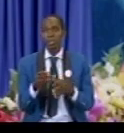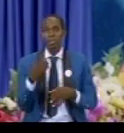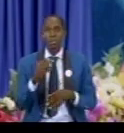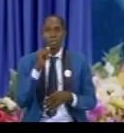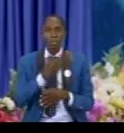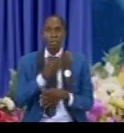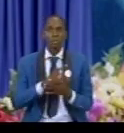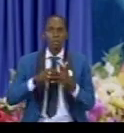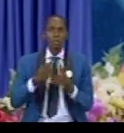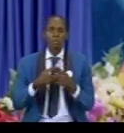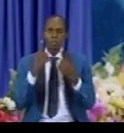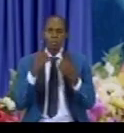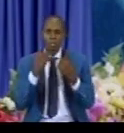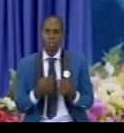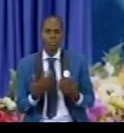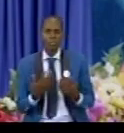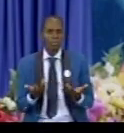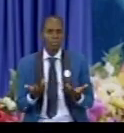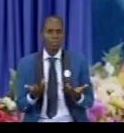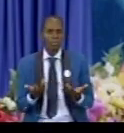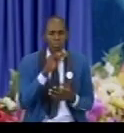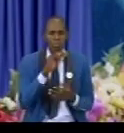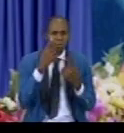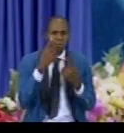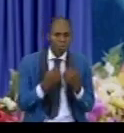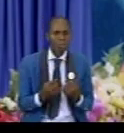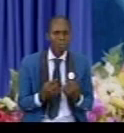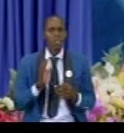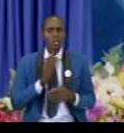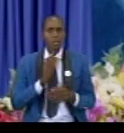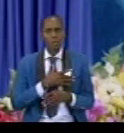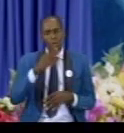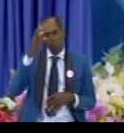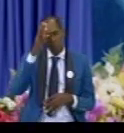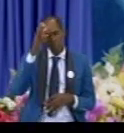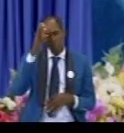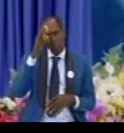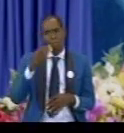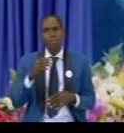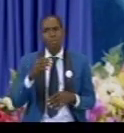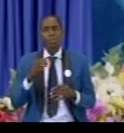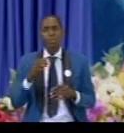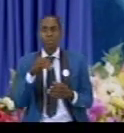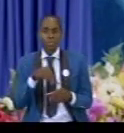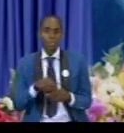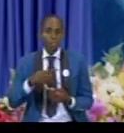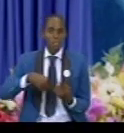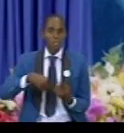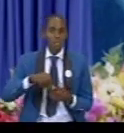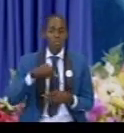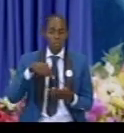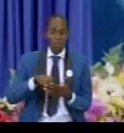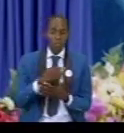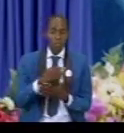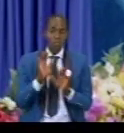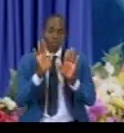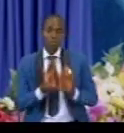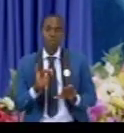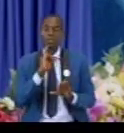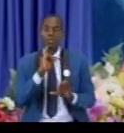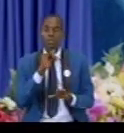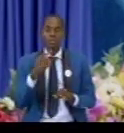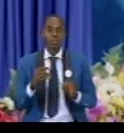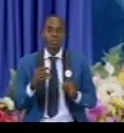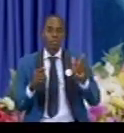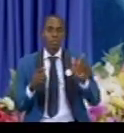crying. And I told her, why are you crying? Wipe your tears. Our father, Baba Kumuyi, this Sunday is GCK Sunday. The Lord